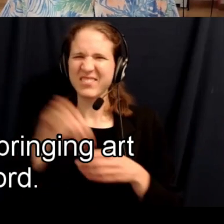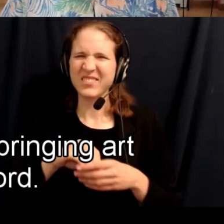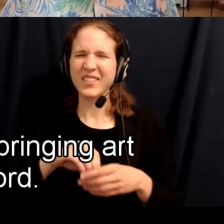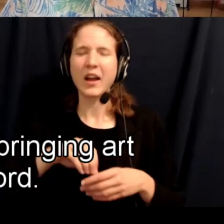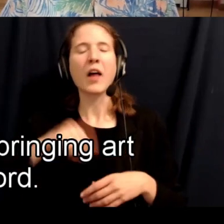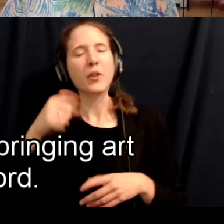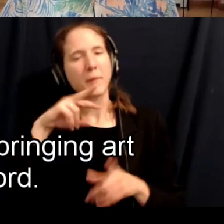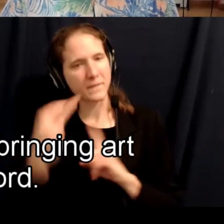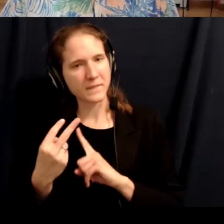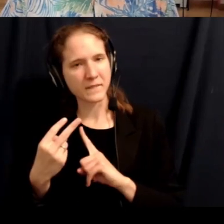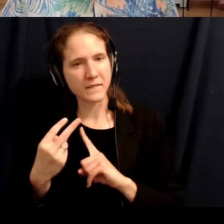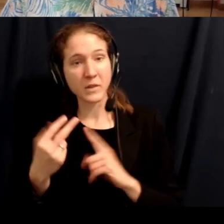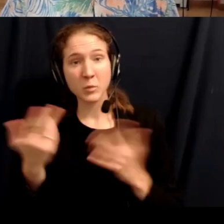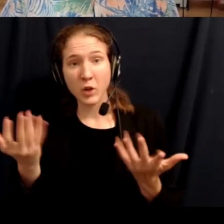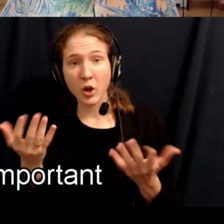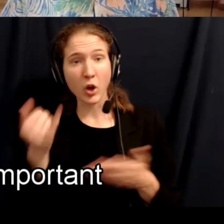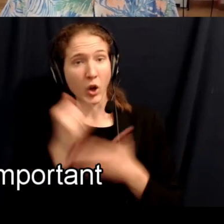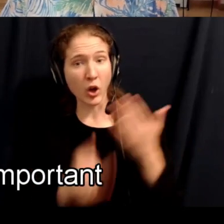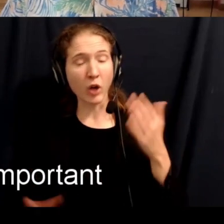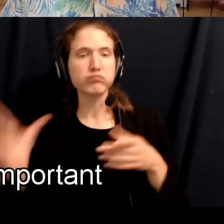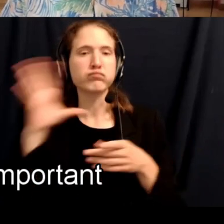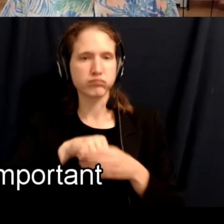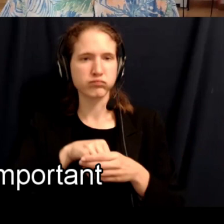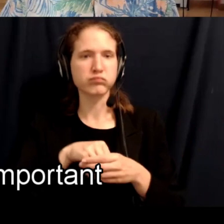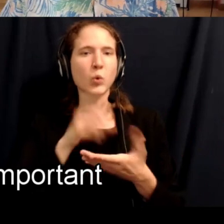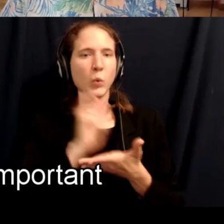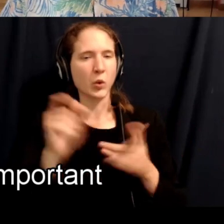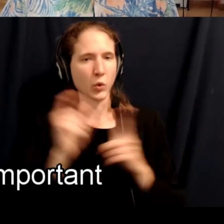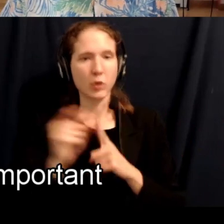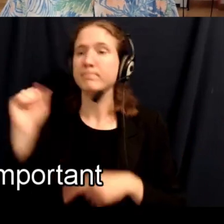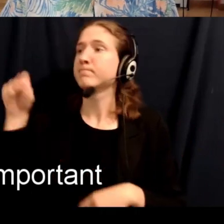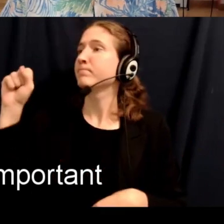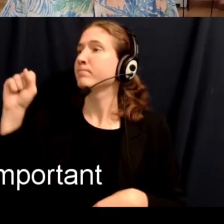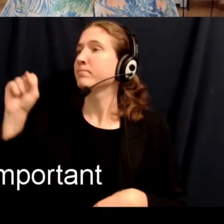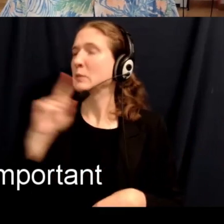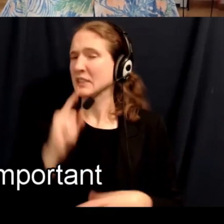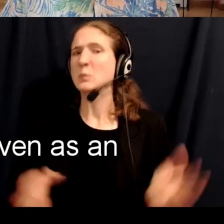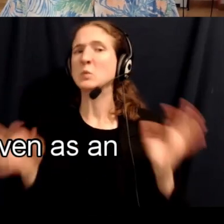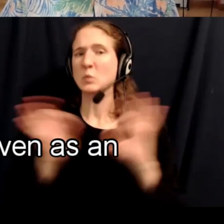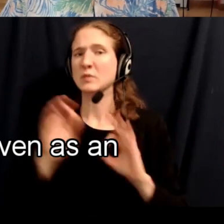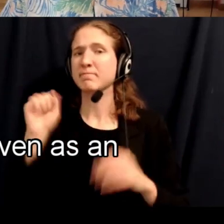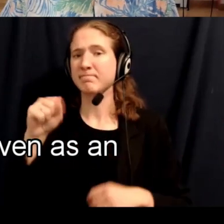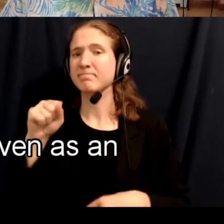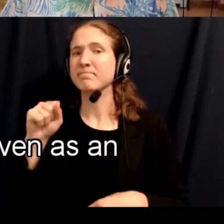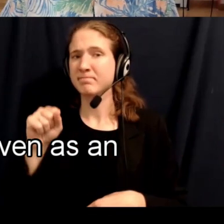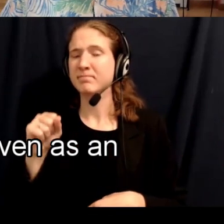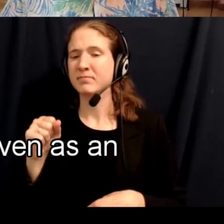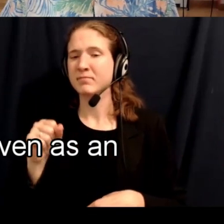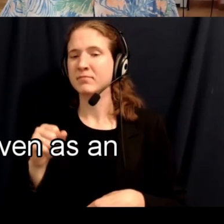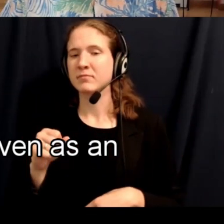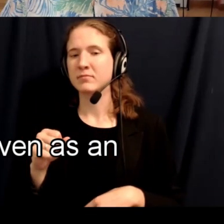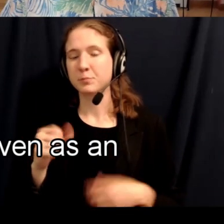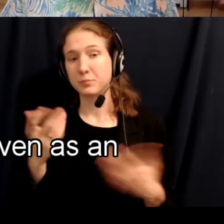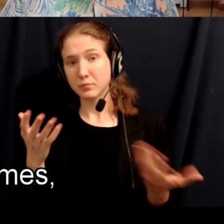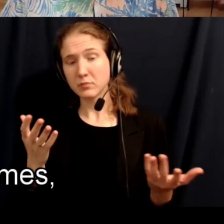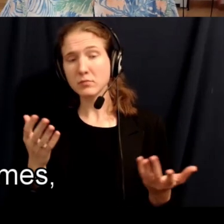bringing art into the written word. Yes, So yes. important. It is important. It's very important, and I have to say that even